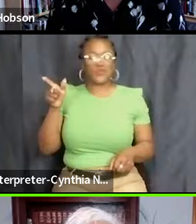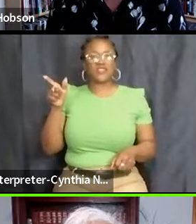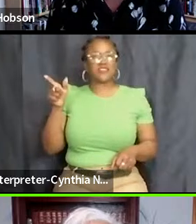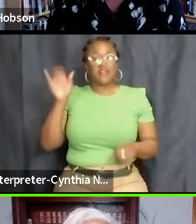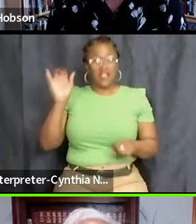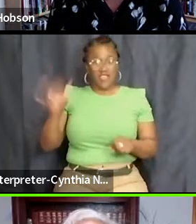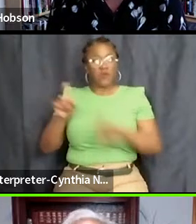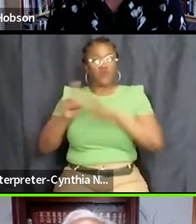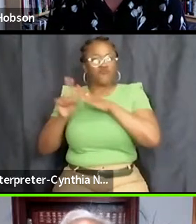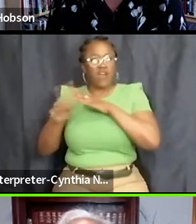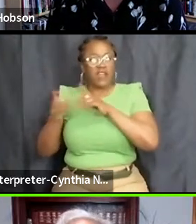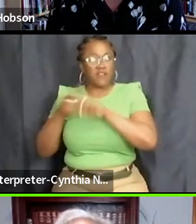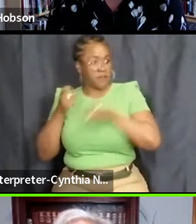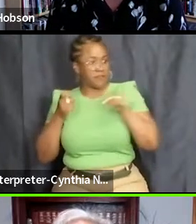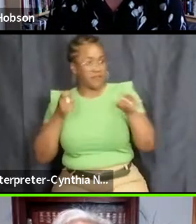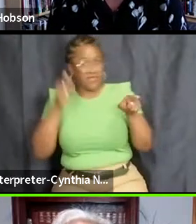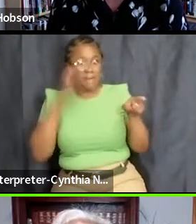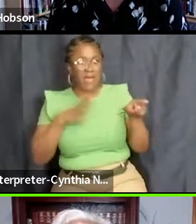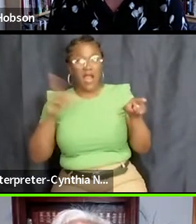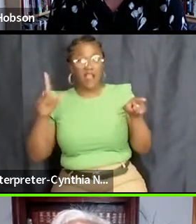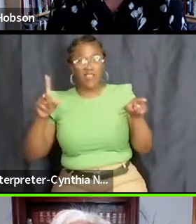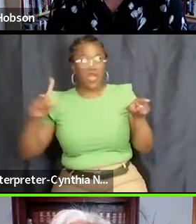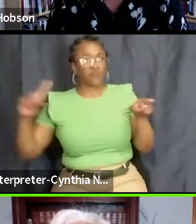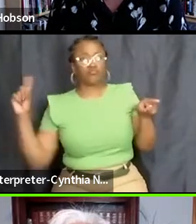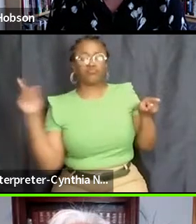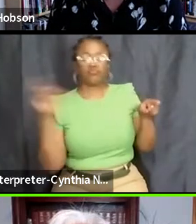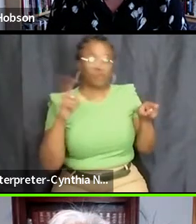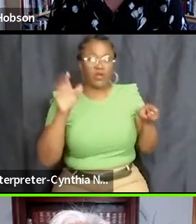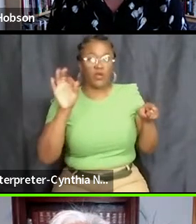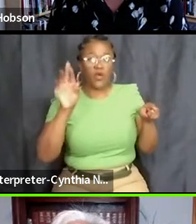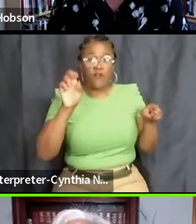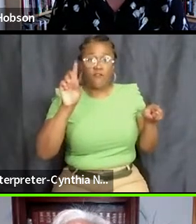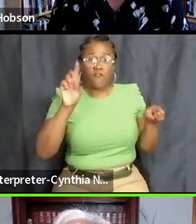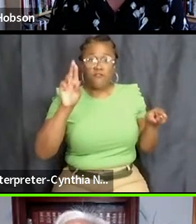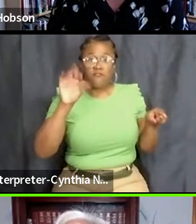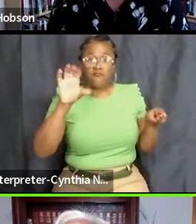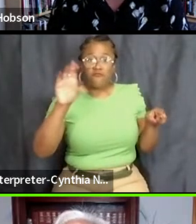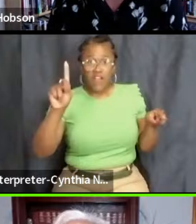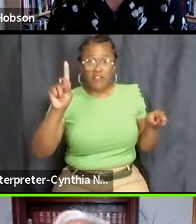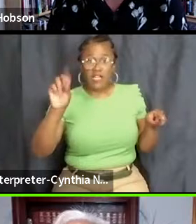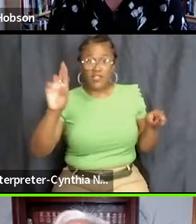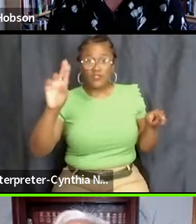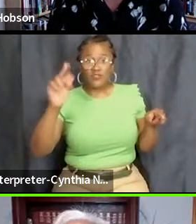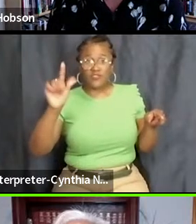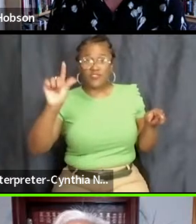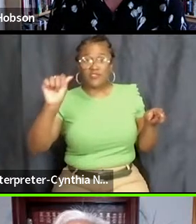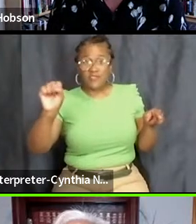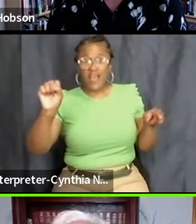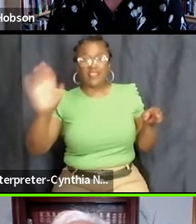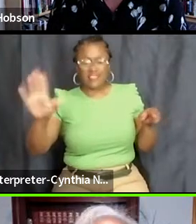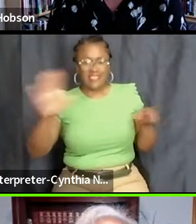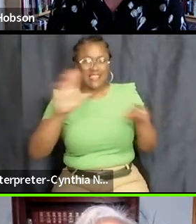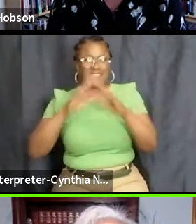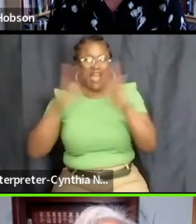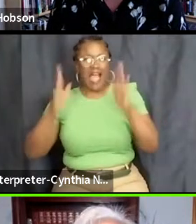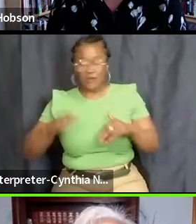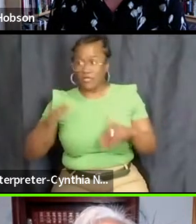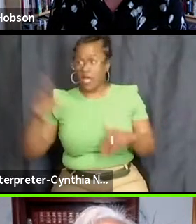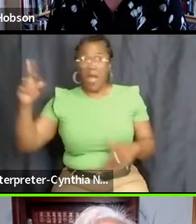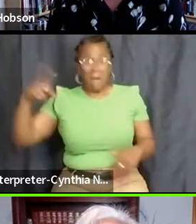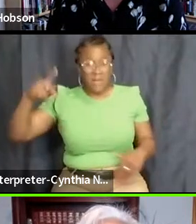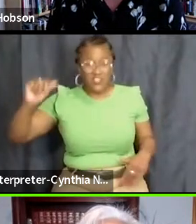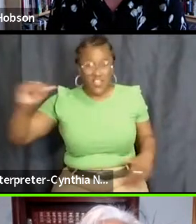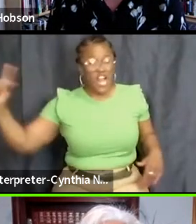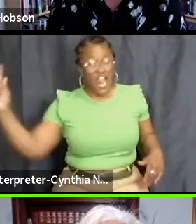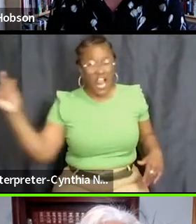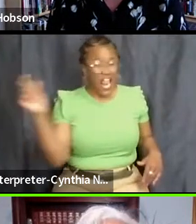that were running from Gorsuch, they run up to Frederick Douglass's house. So they moved from Pennsylvania all the way up